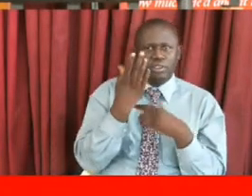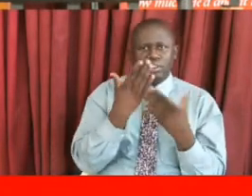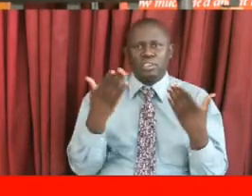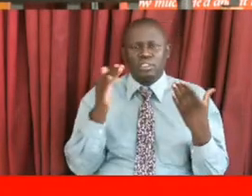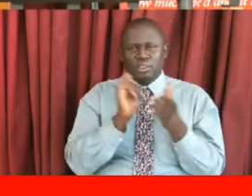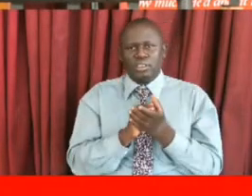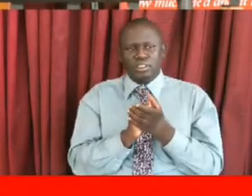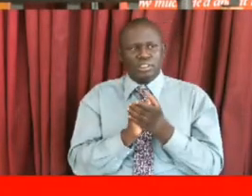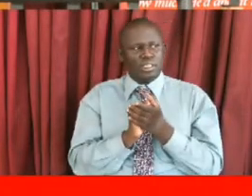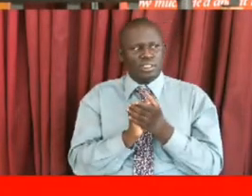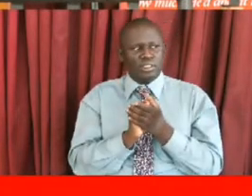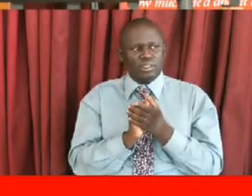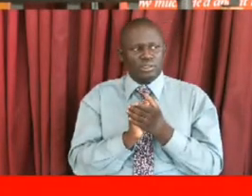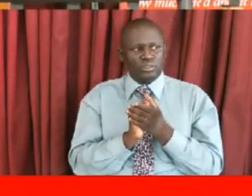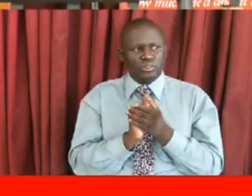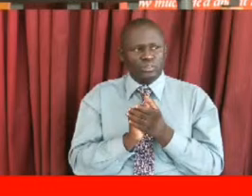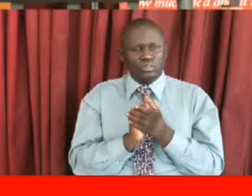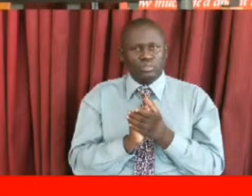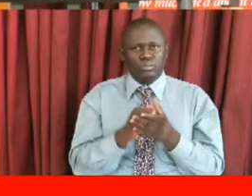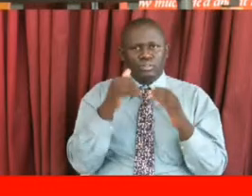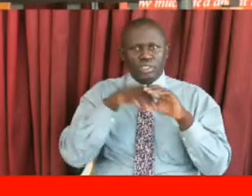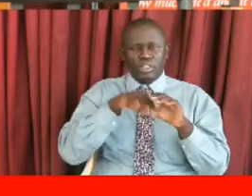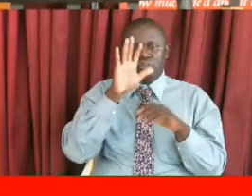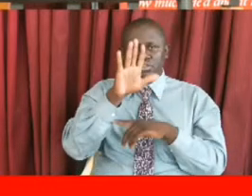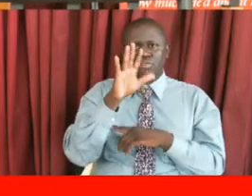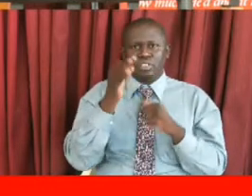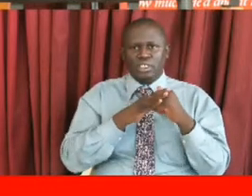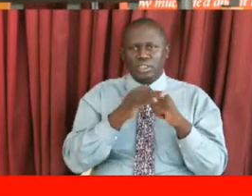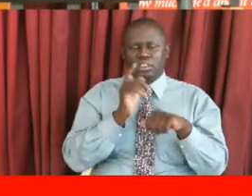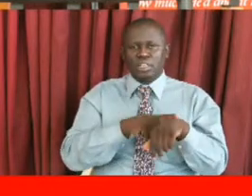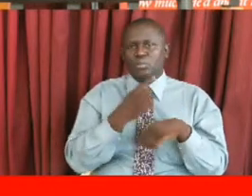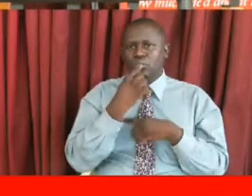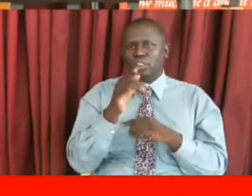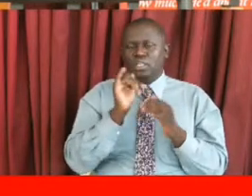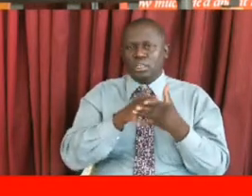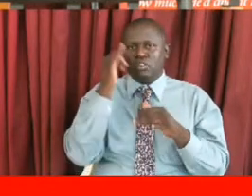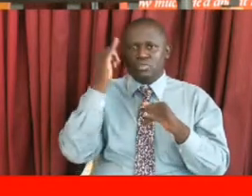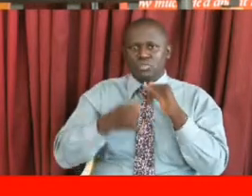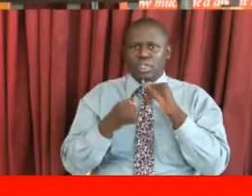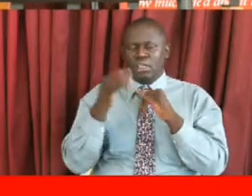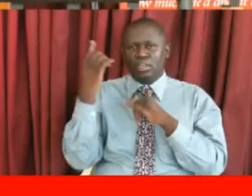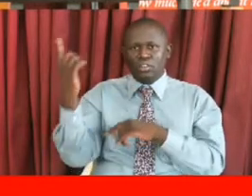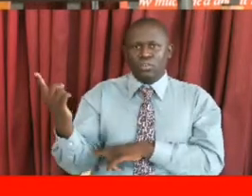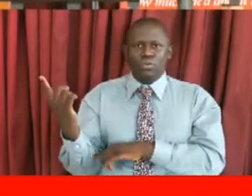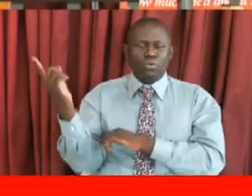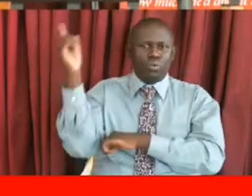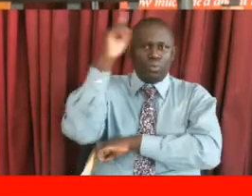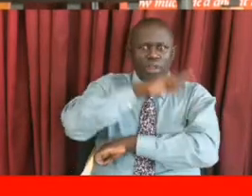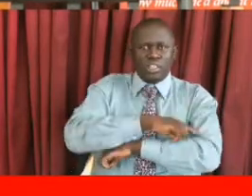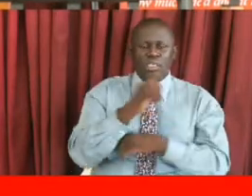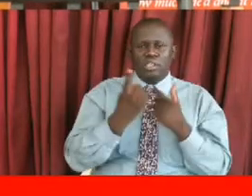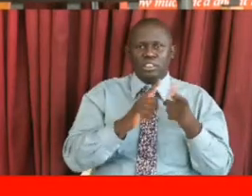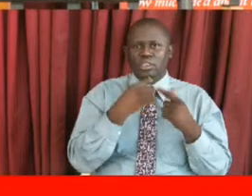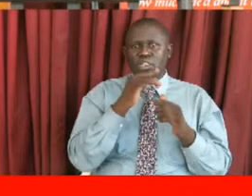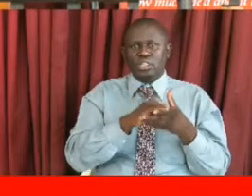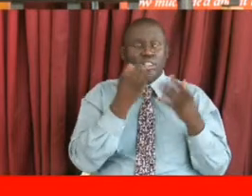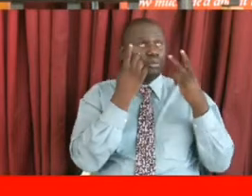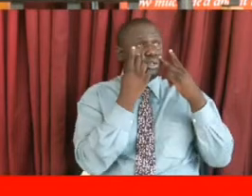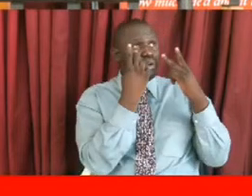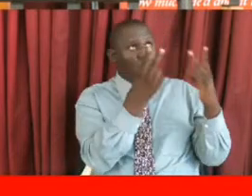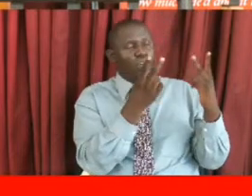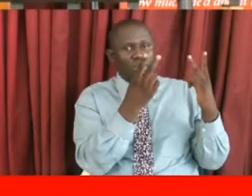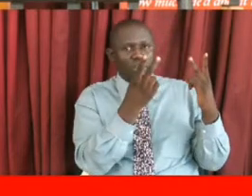about yes 58 when he says finally one day he said behold there he